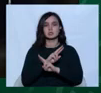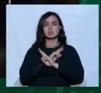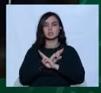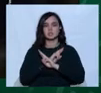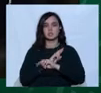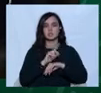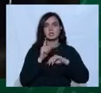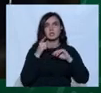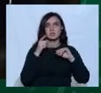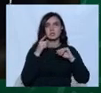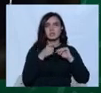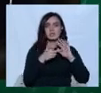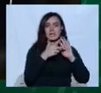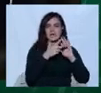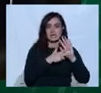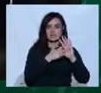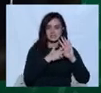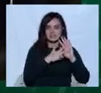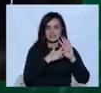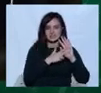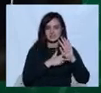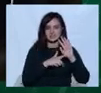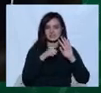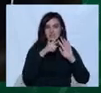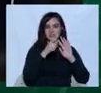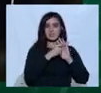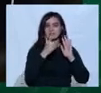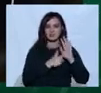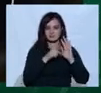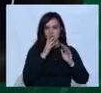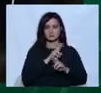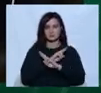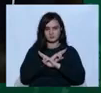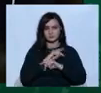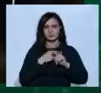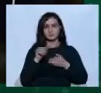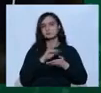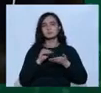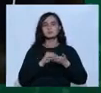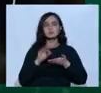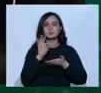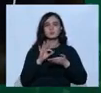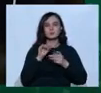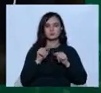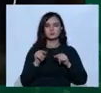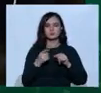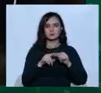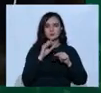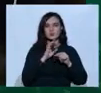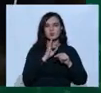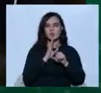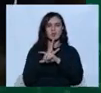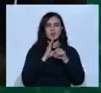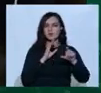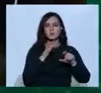in the English language, and I think many countries around the world would agree that he is probably the best